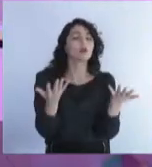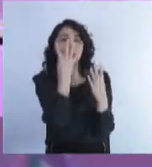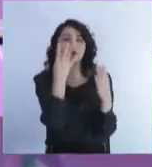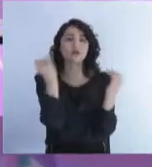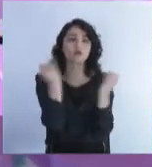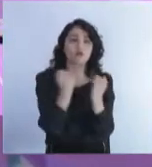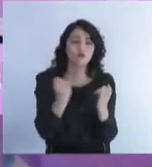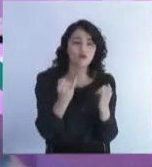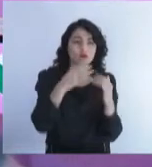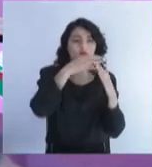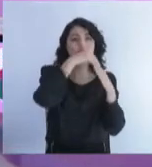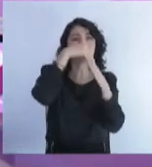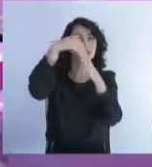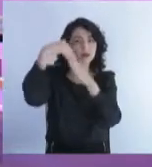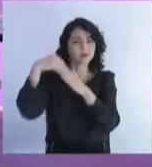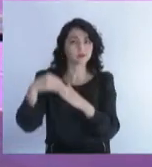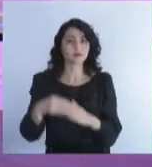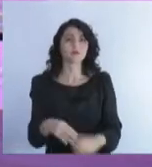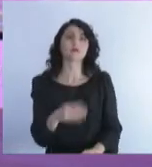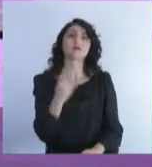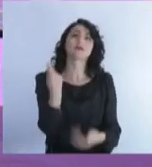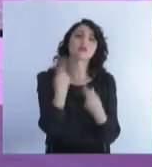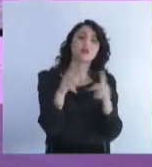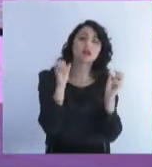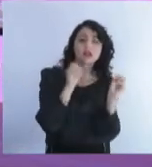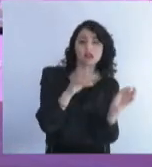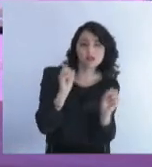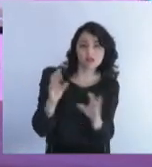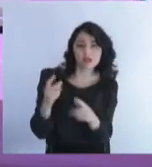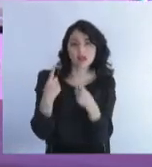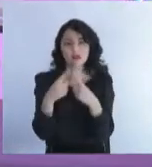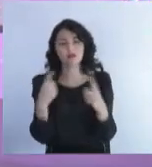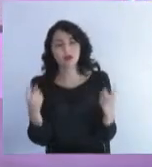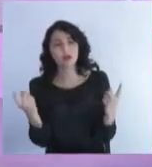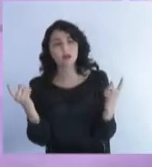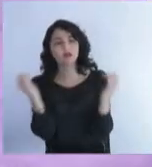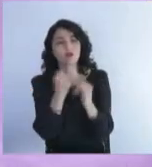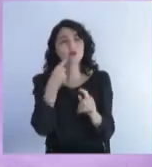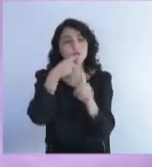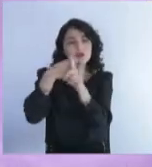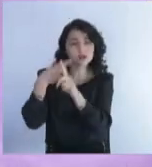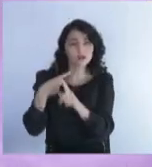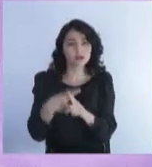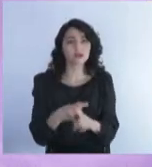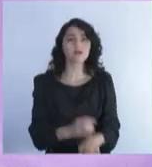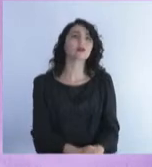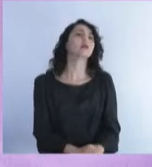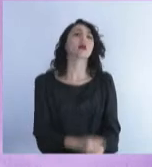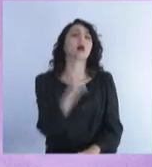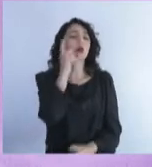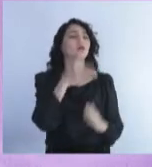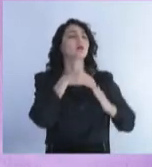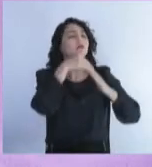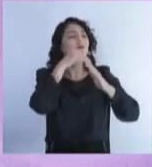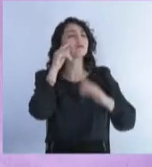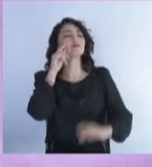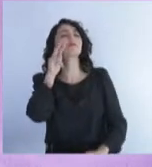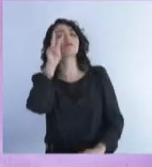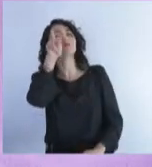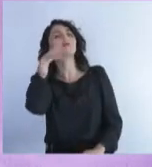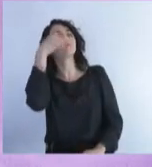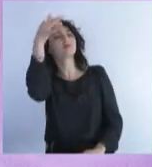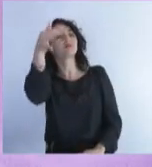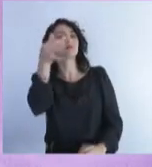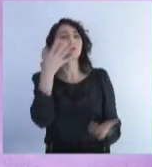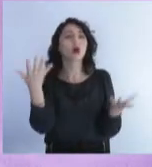very positive, and you can say teaching styles or parenting styles. The first is the visionary leader